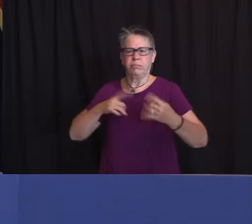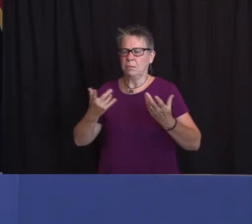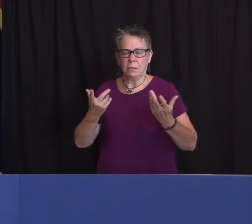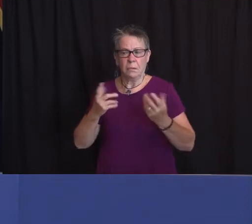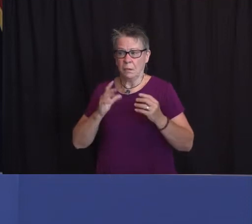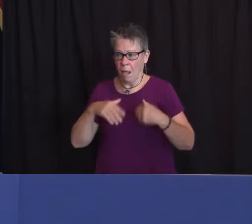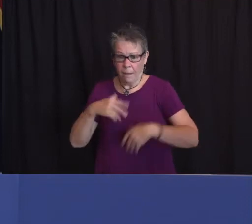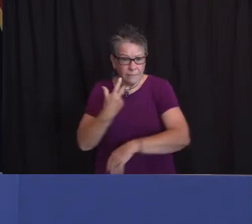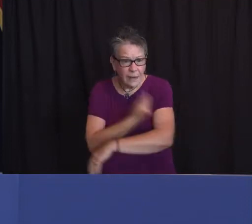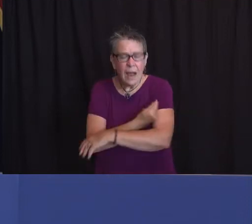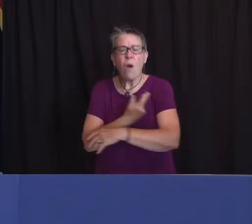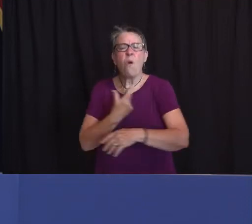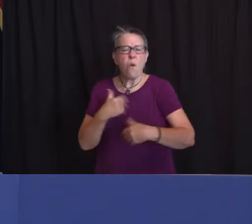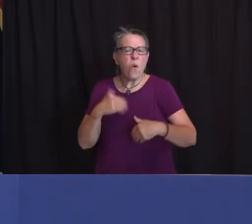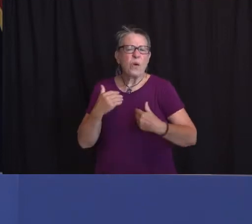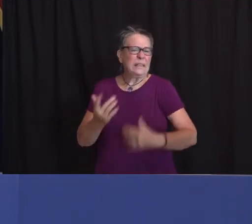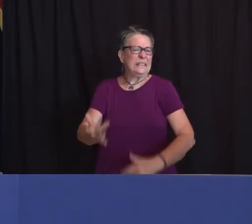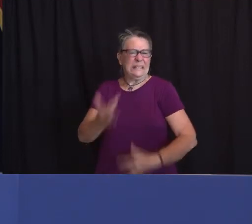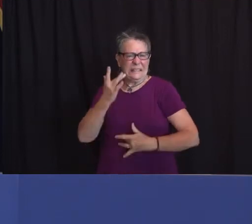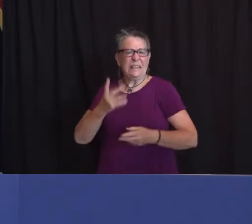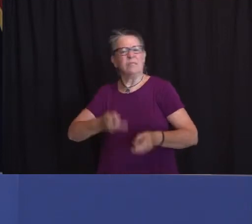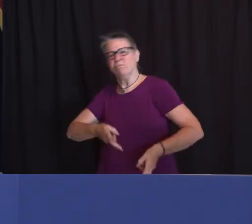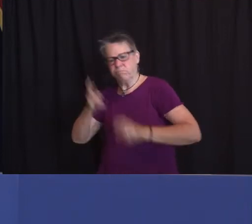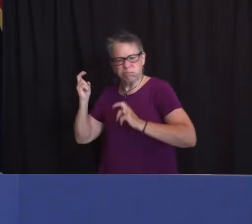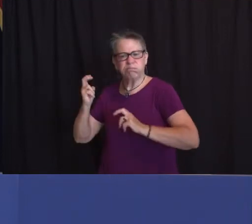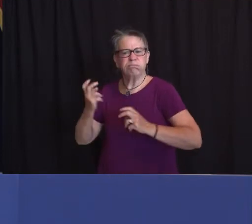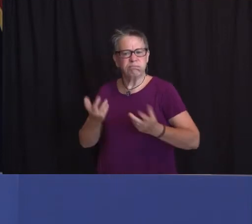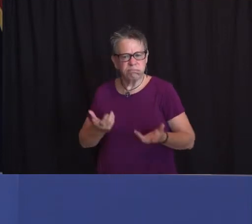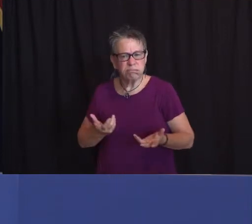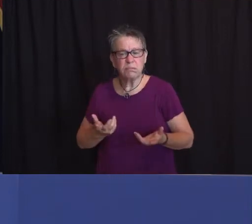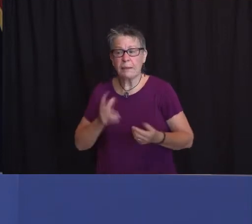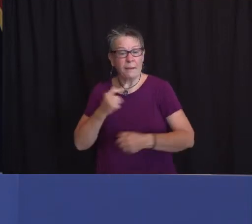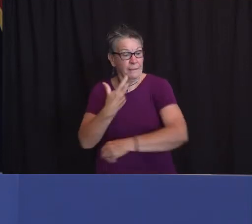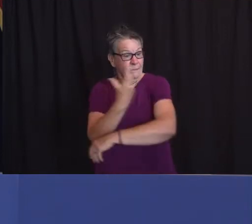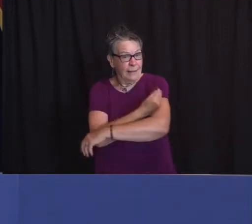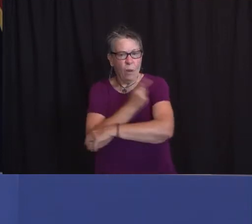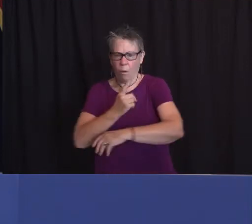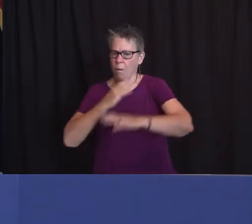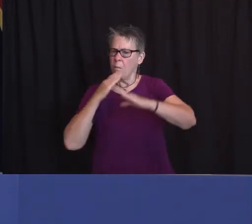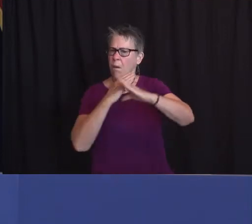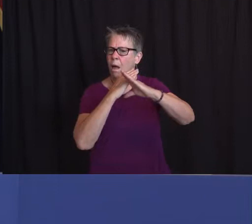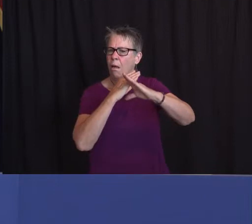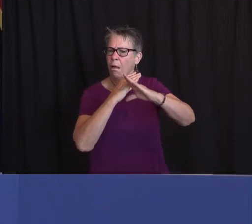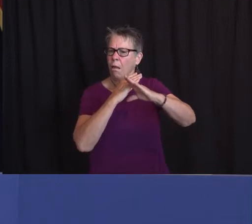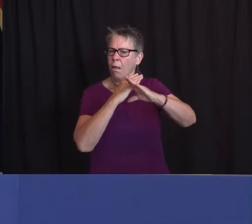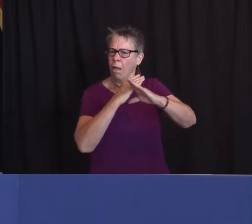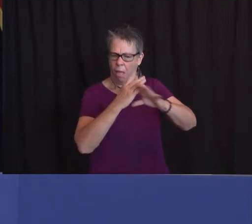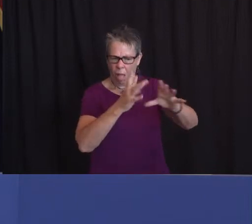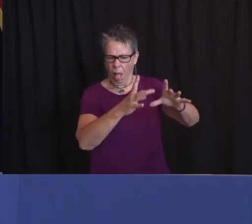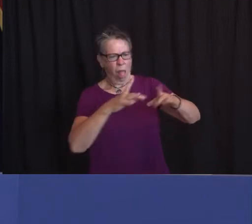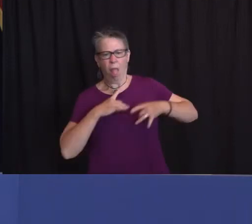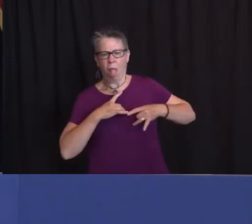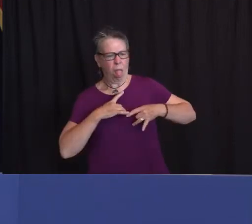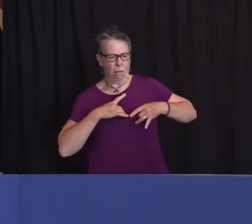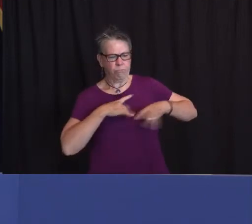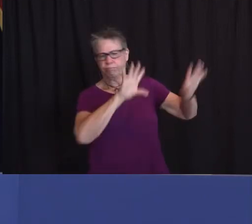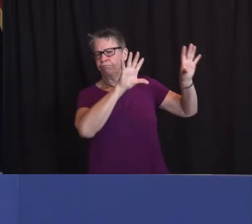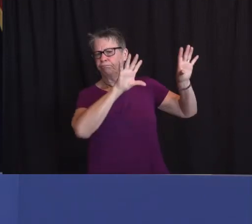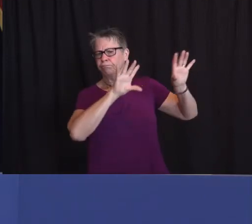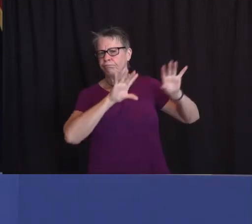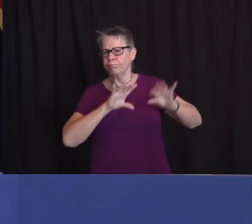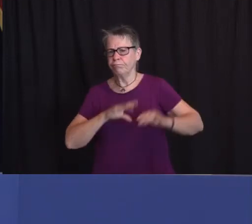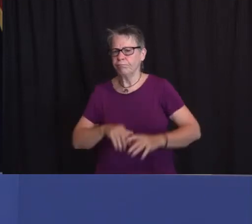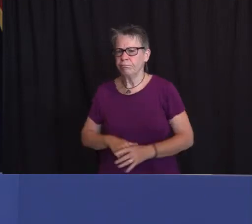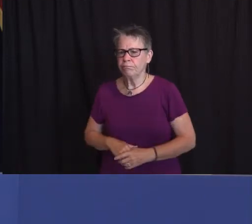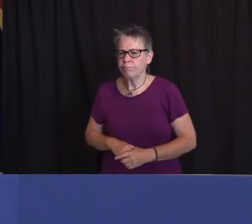vaccines are effective against the Delta variant, preventing serious disease and hospitalization. So we encourage residents